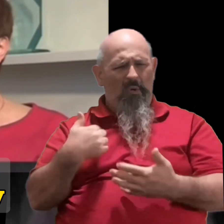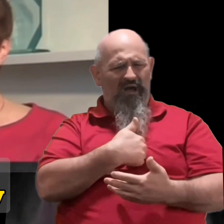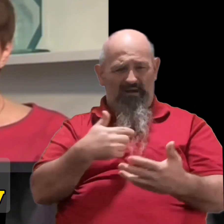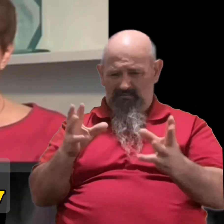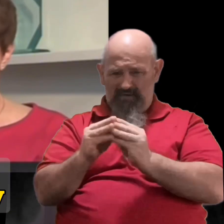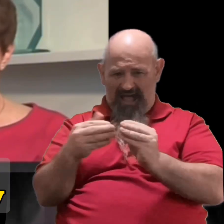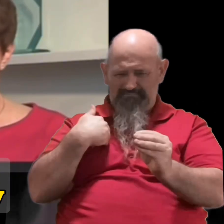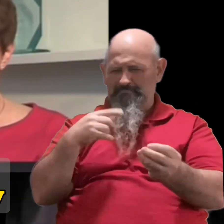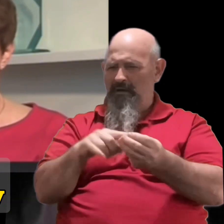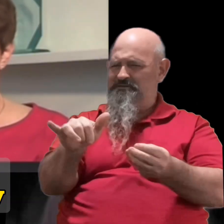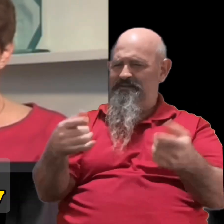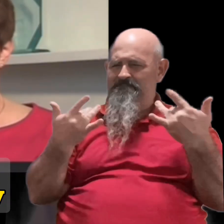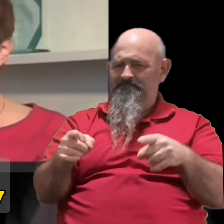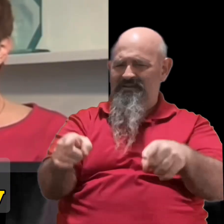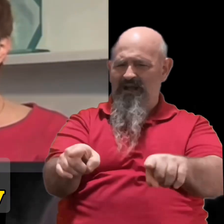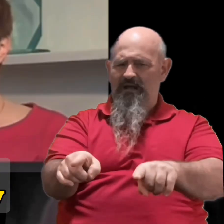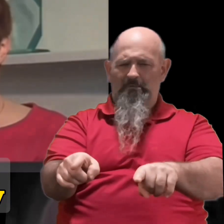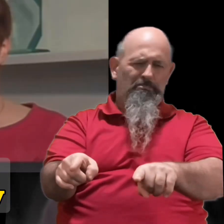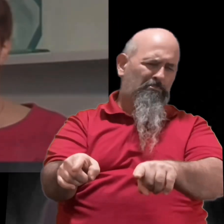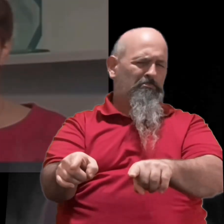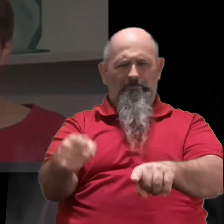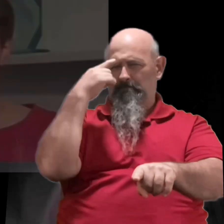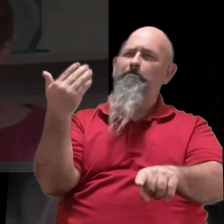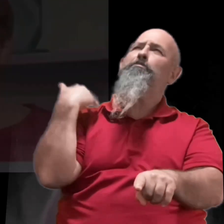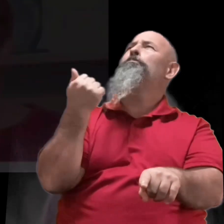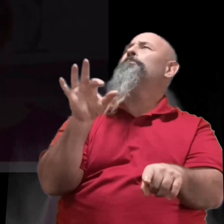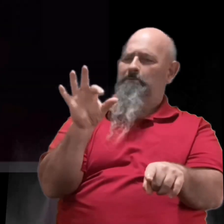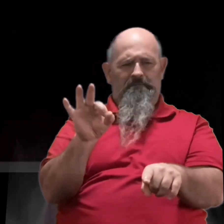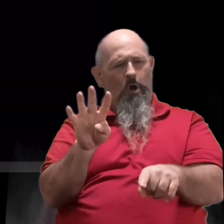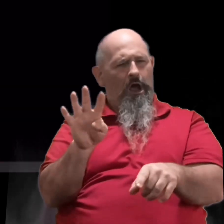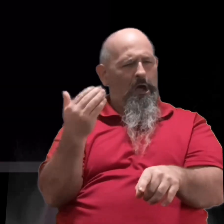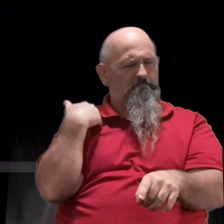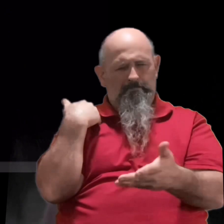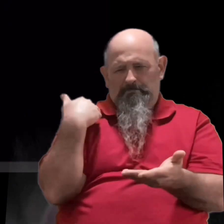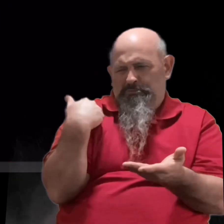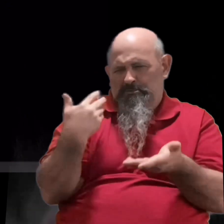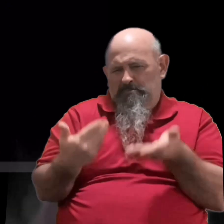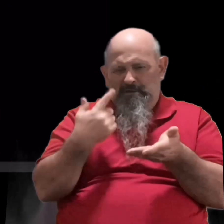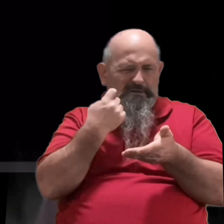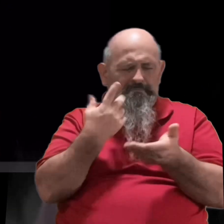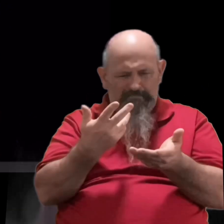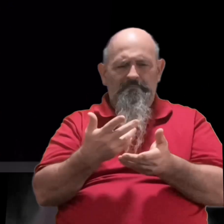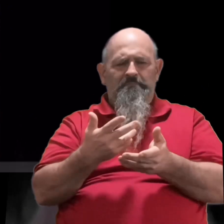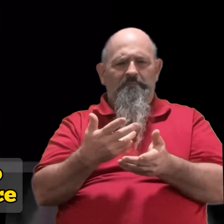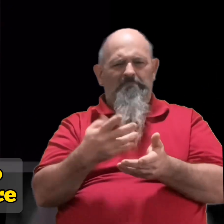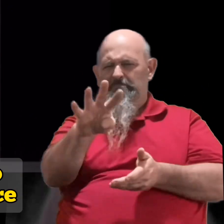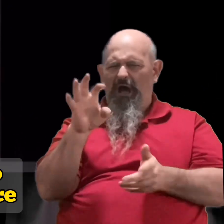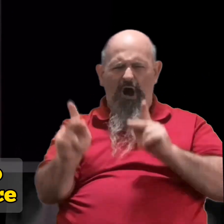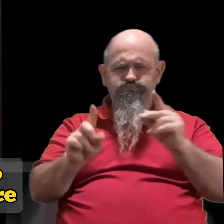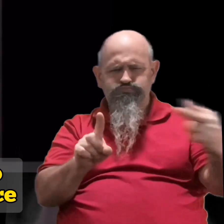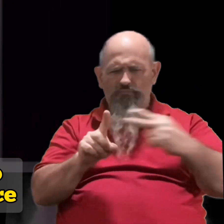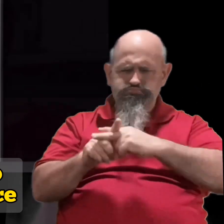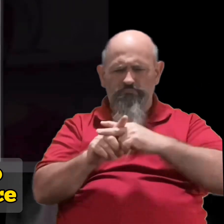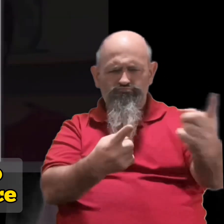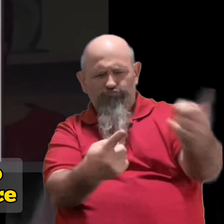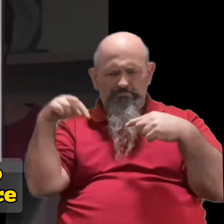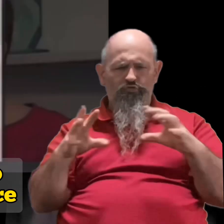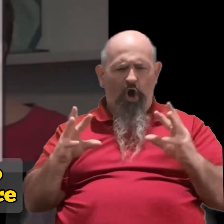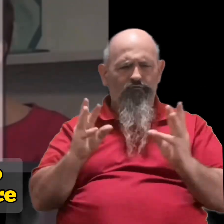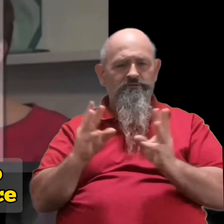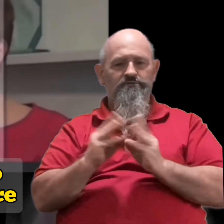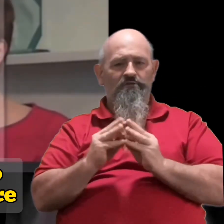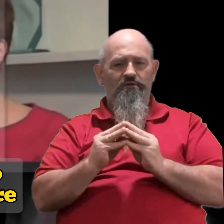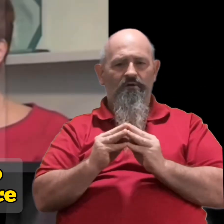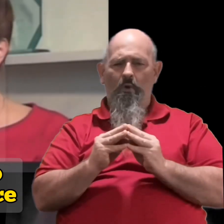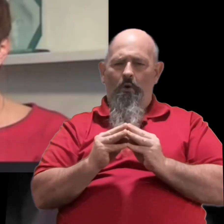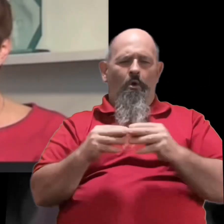We had a conference about this eventually in, I think, 94, maybe earlier. 400 people applied to come